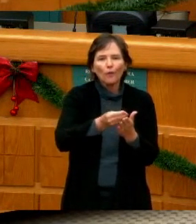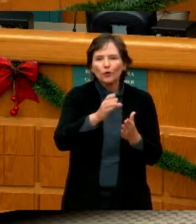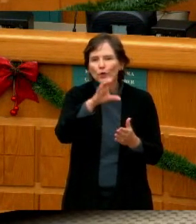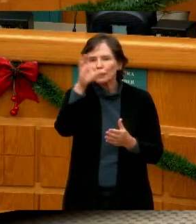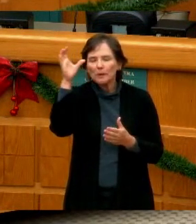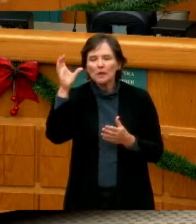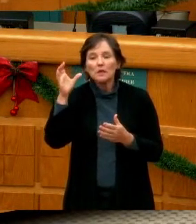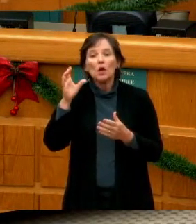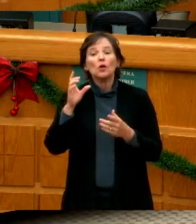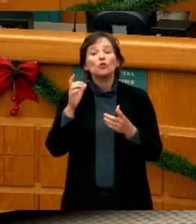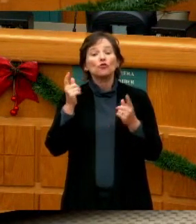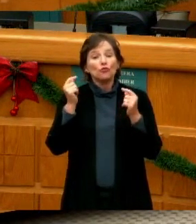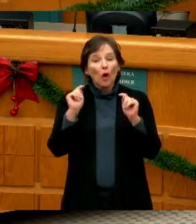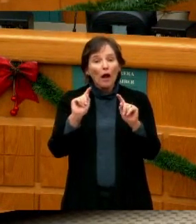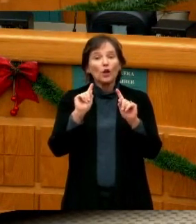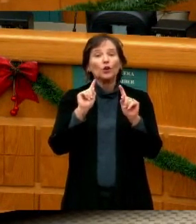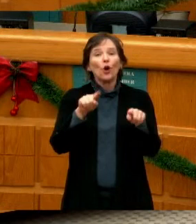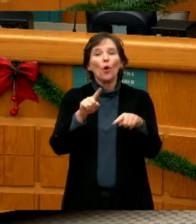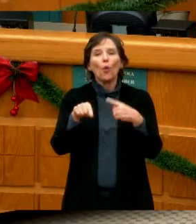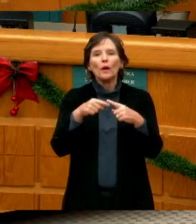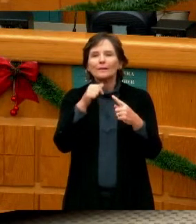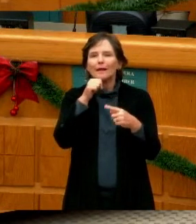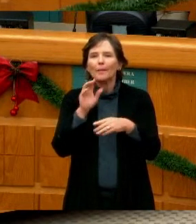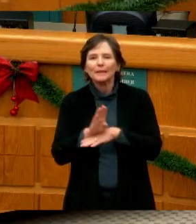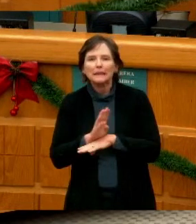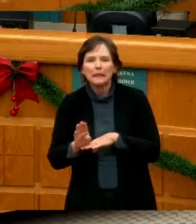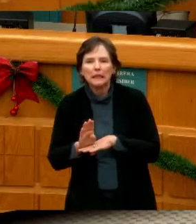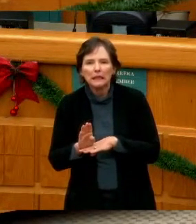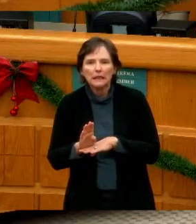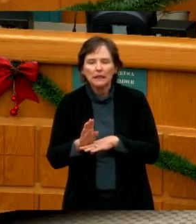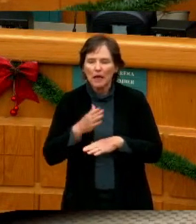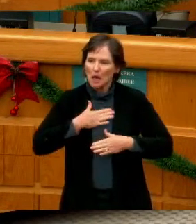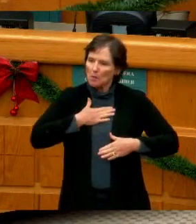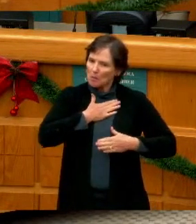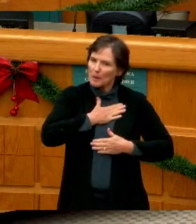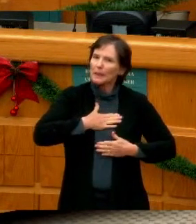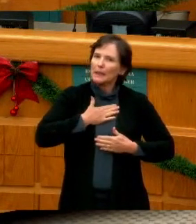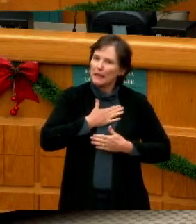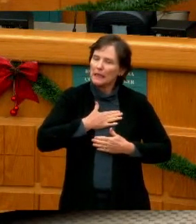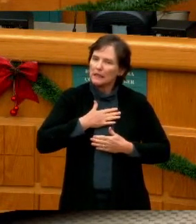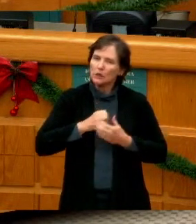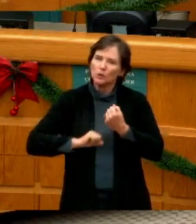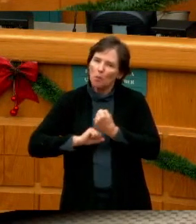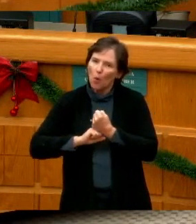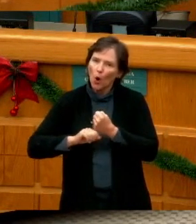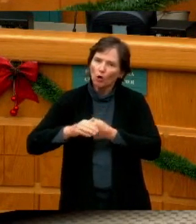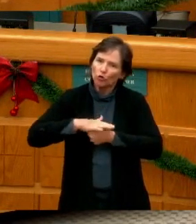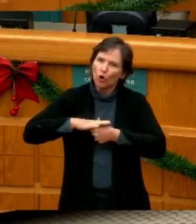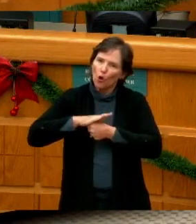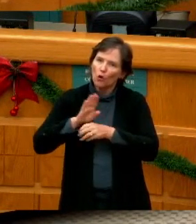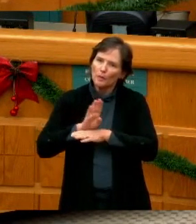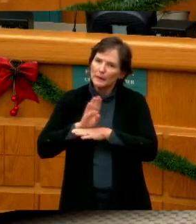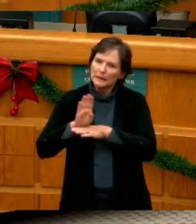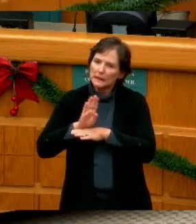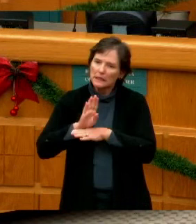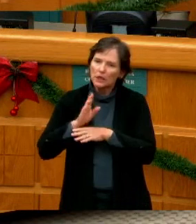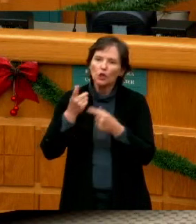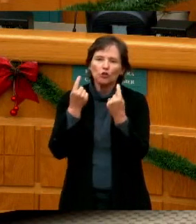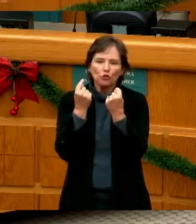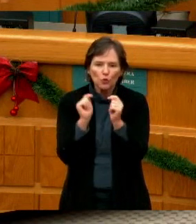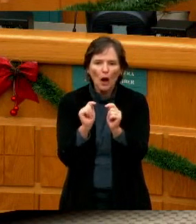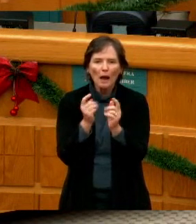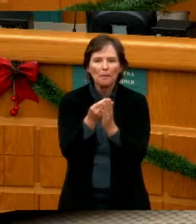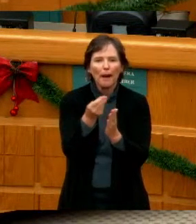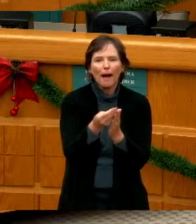possible. And let me put in a word for our local merchants. Please try to buy as much as you can locally. I know it's tempting to